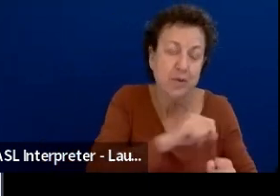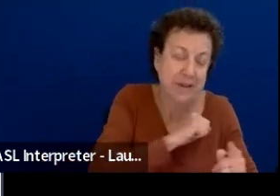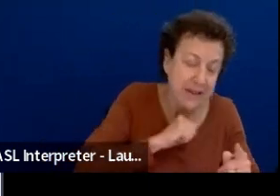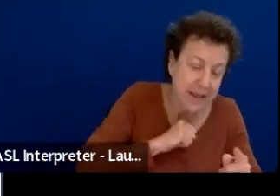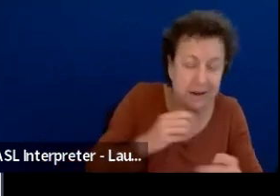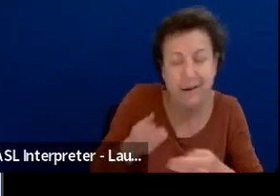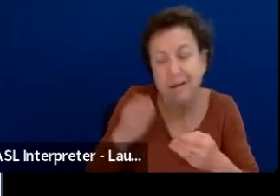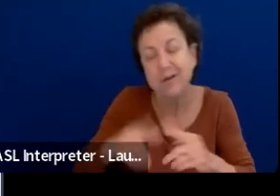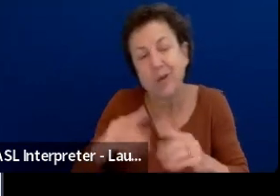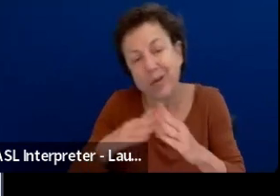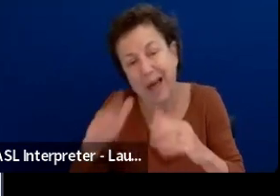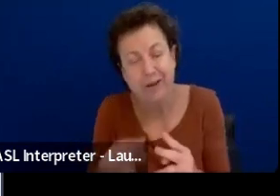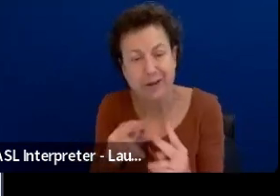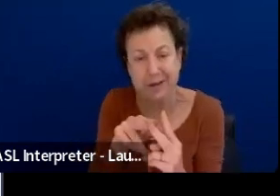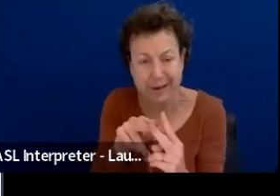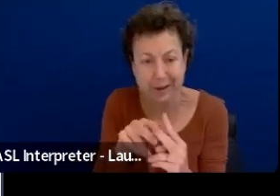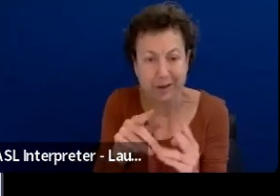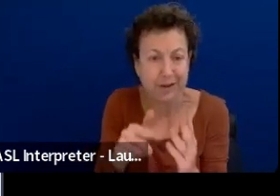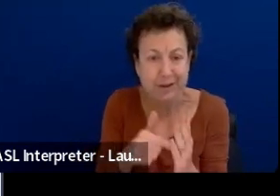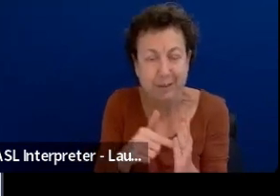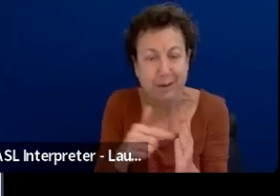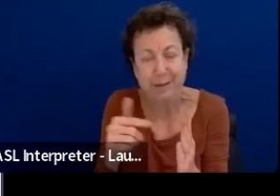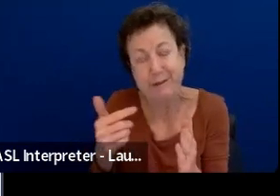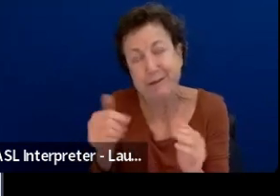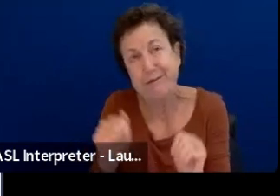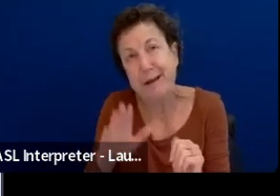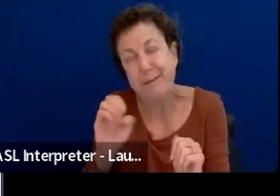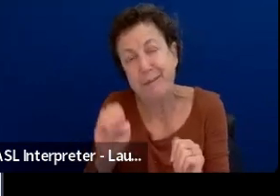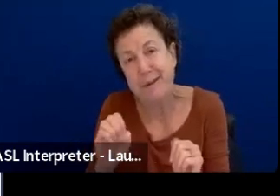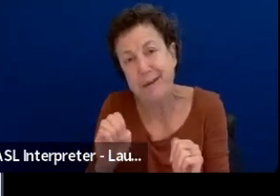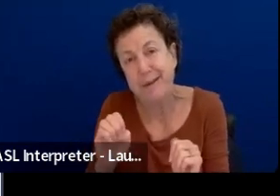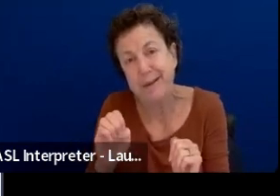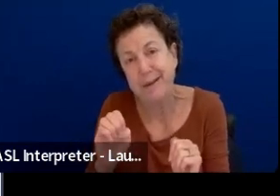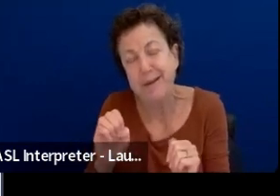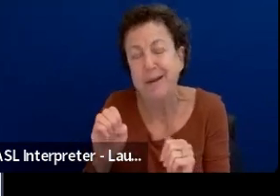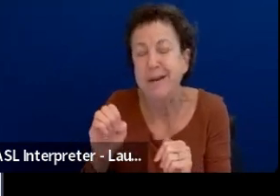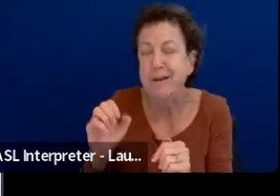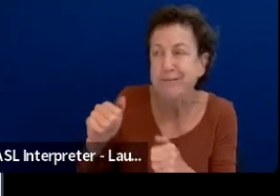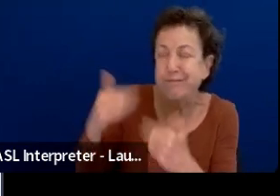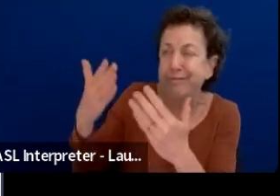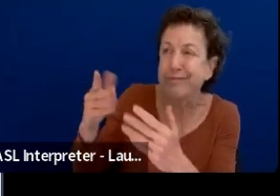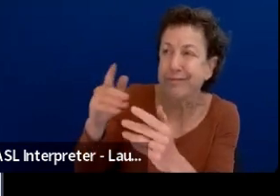bill, or sometimes something else like a constitutional amendment.